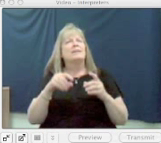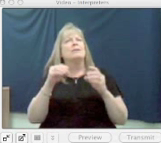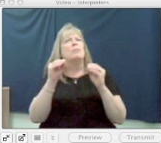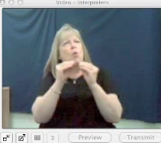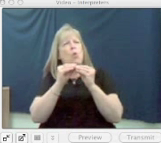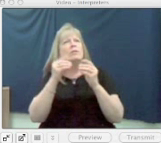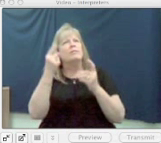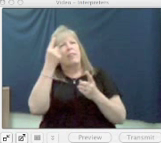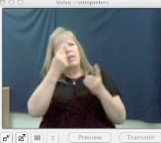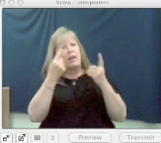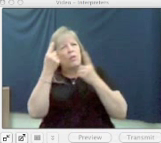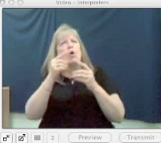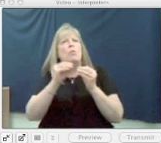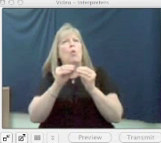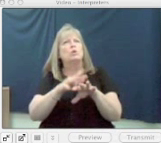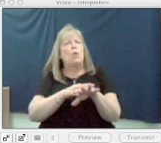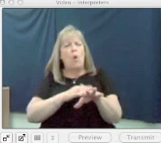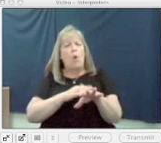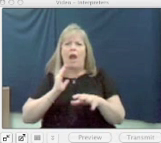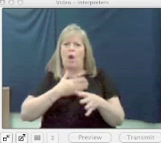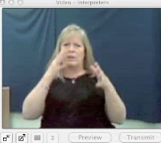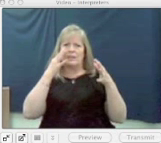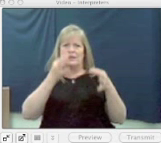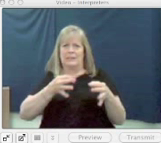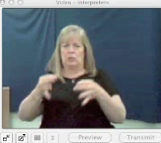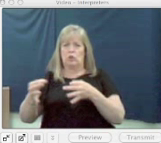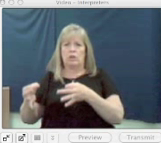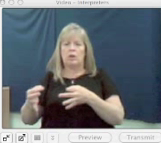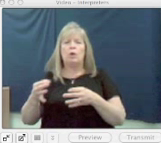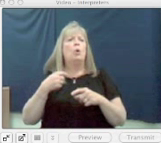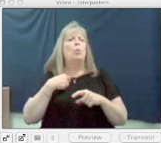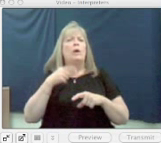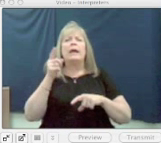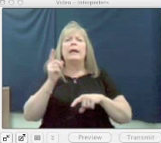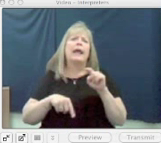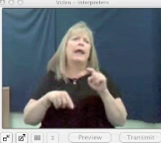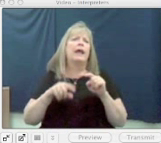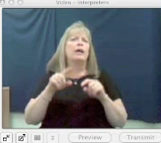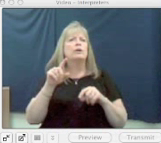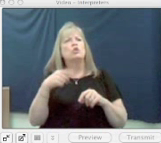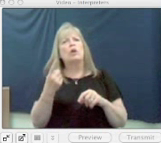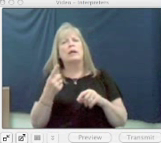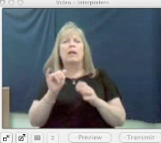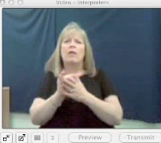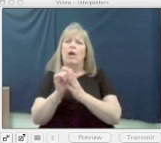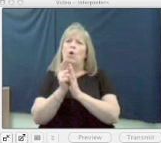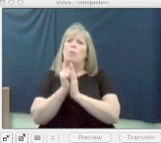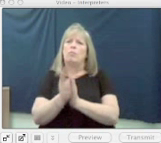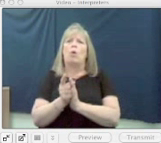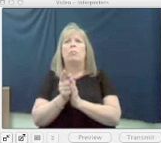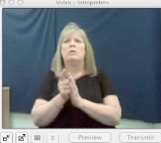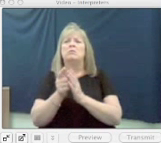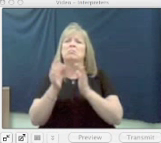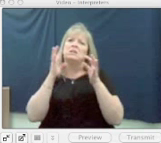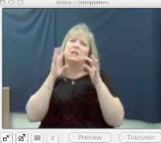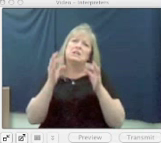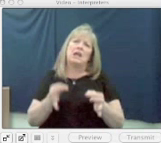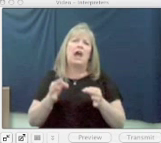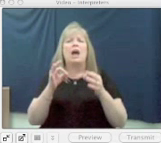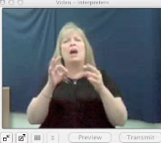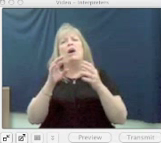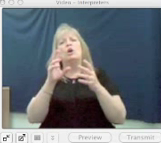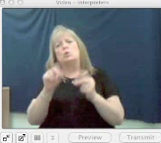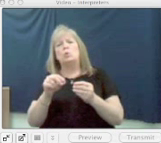decisions. We couldn't just decide to do in a given moment without considering what are the demands of this